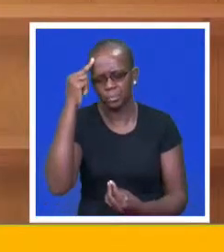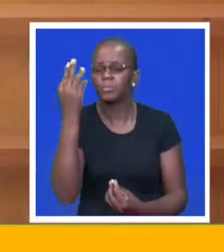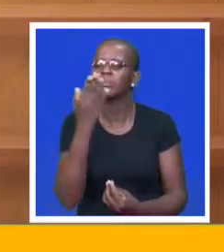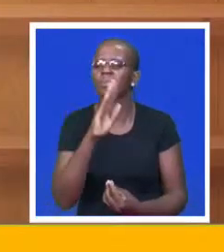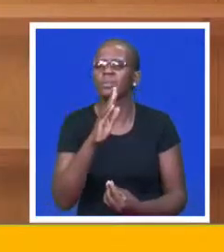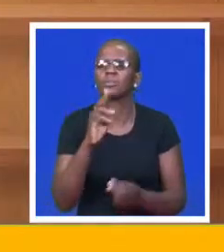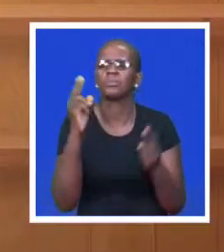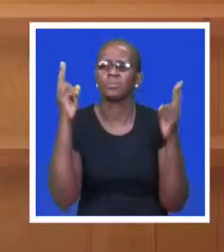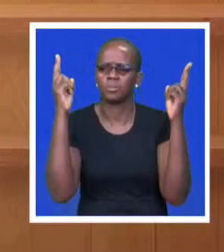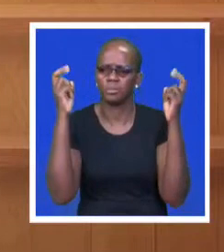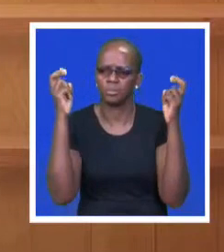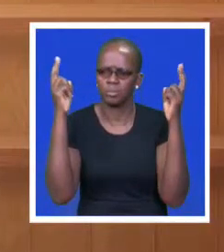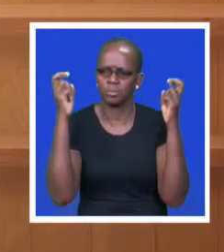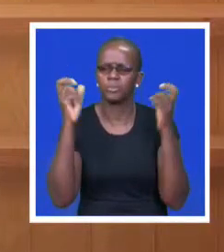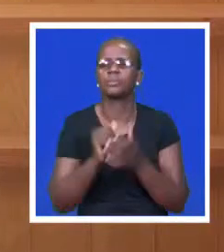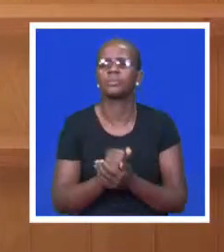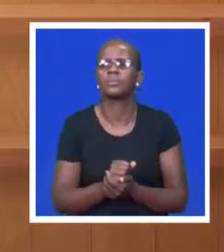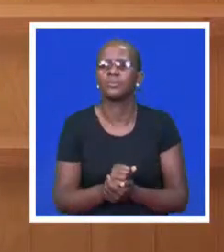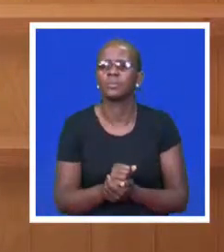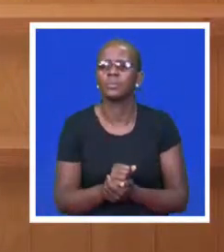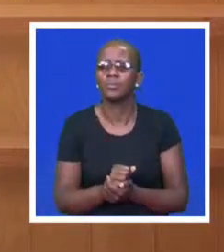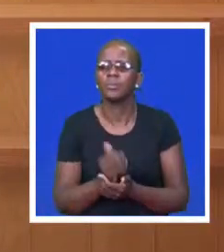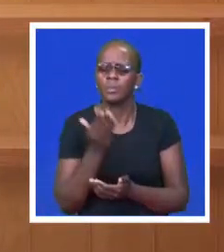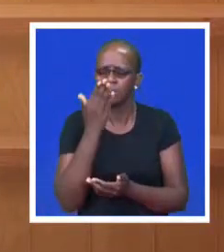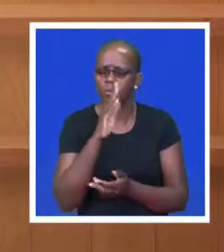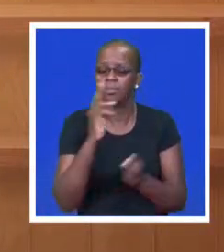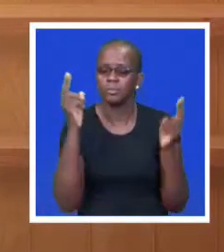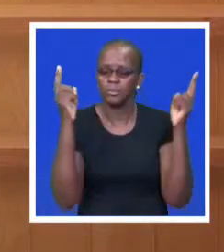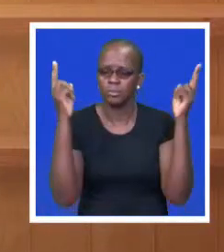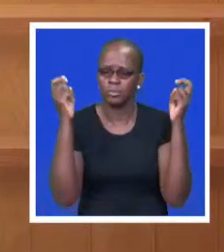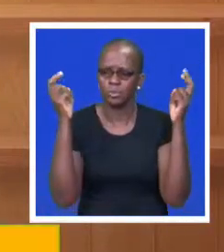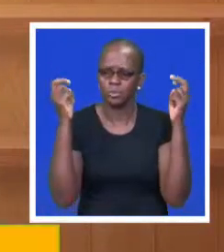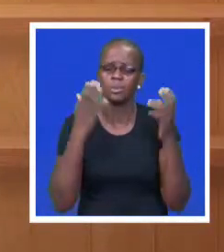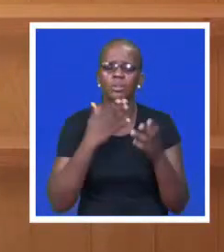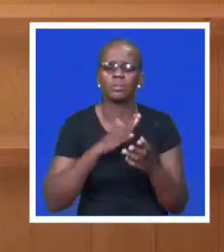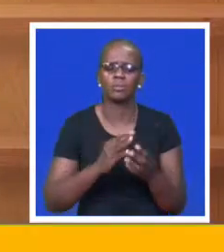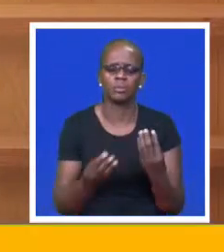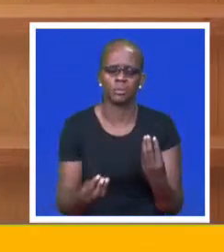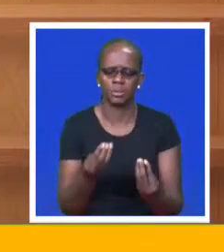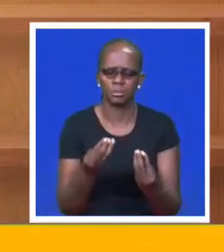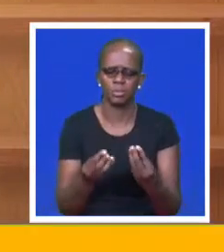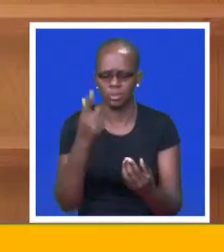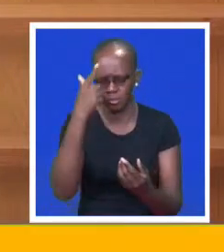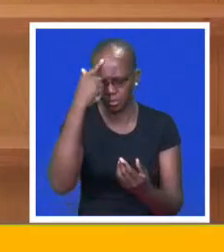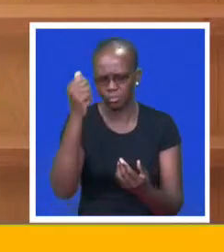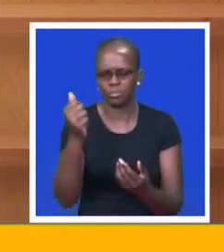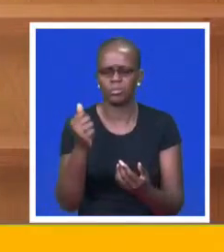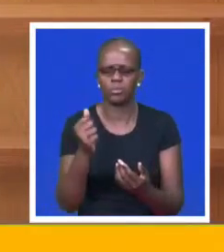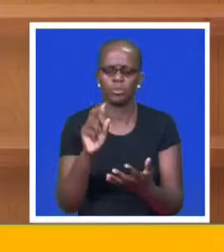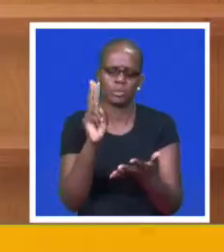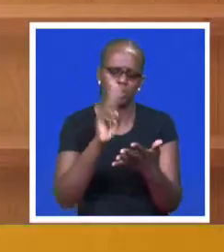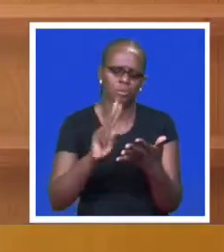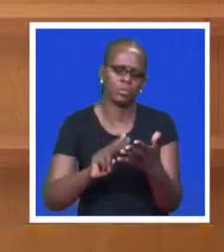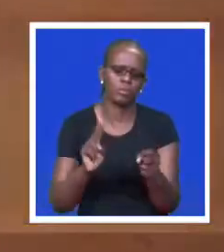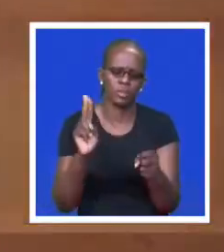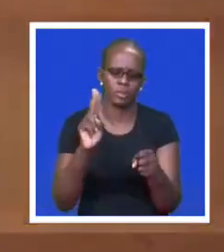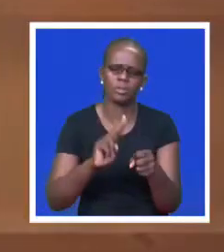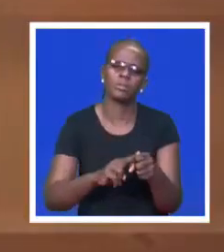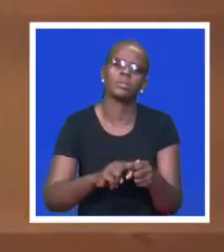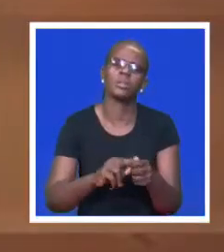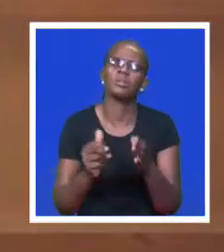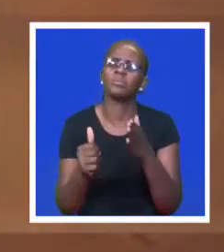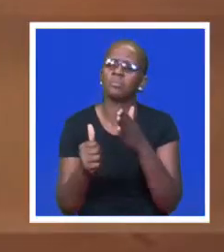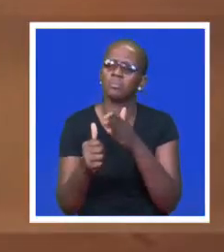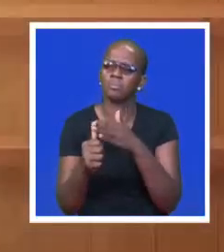lesson, I would expect that the viewers should be able to read a story and answer some questions based on the story. Okay, without wasting any time,